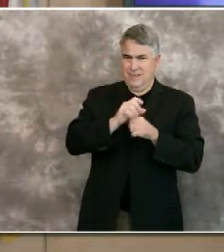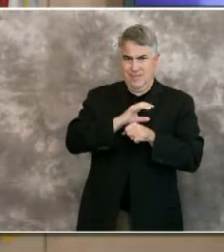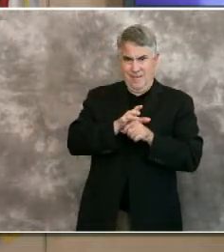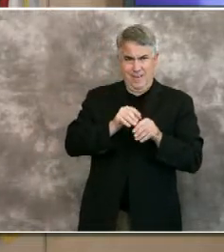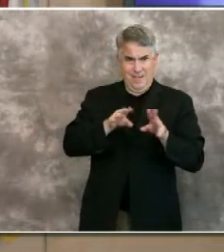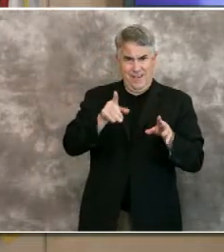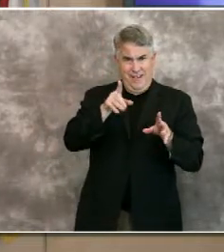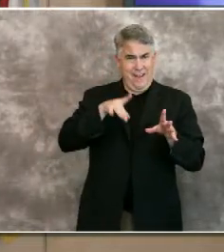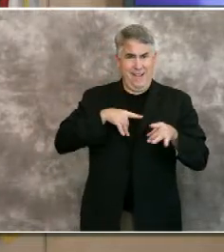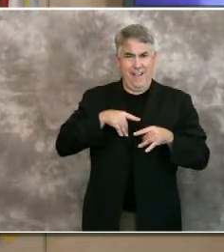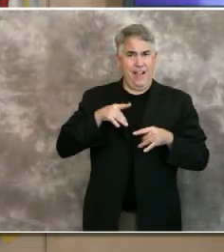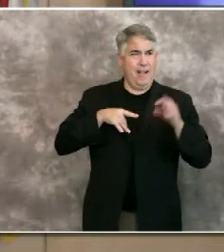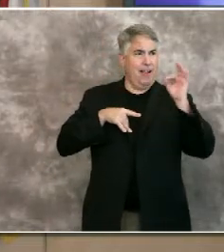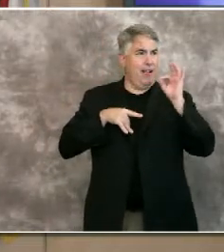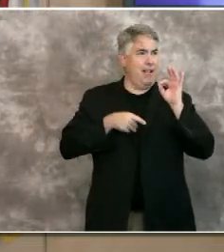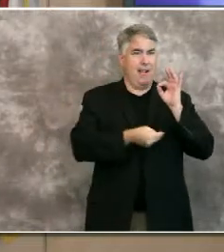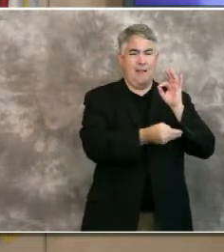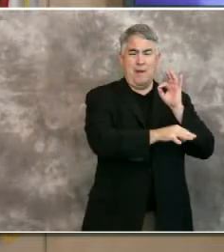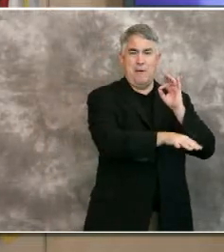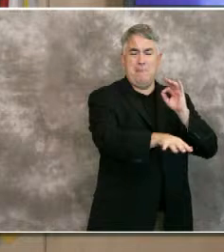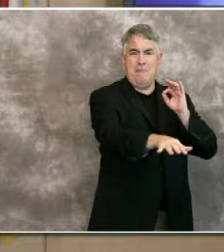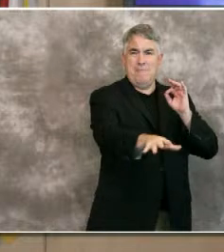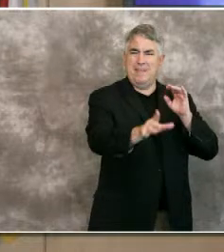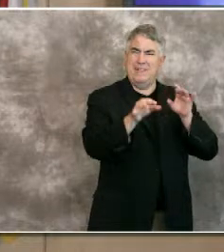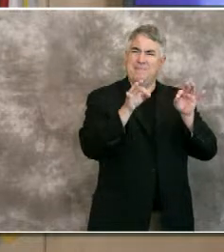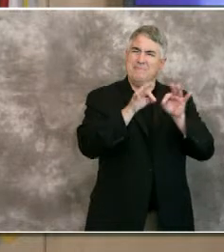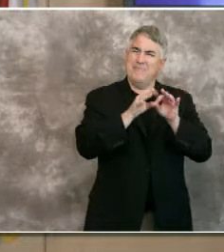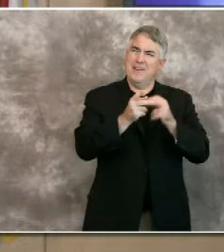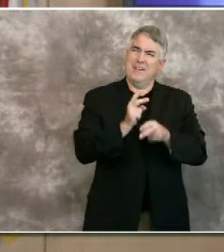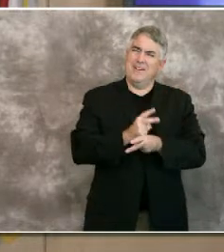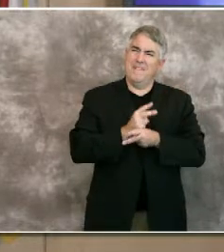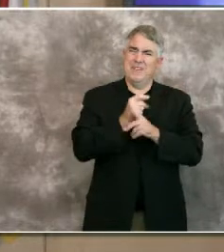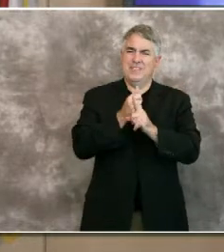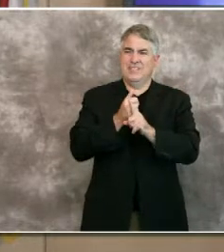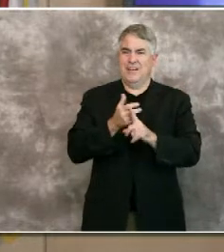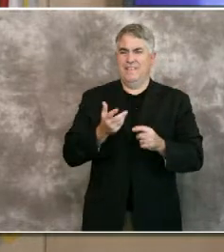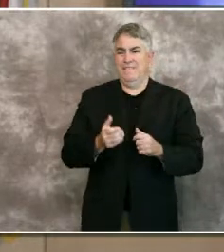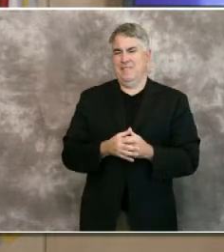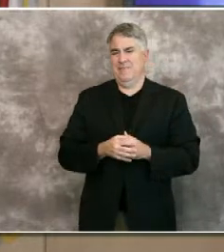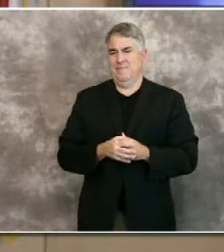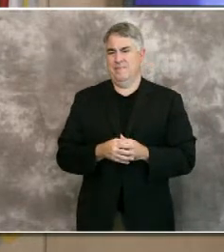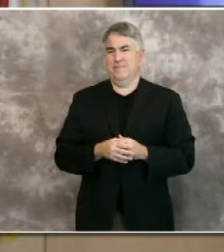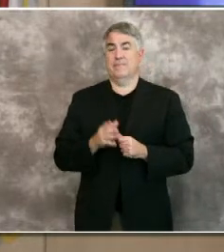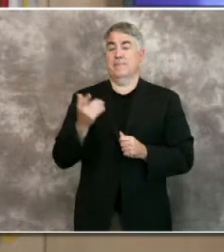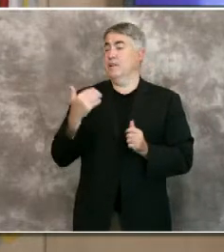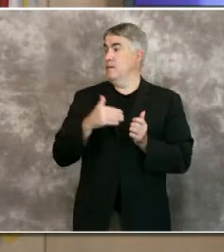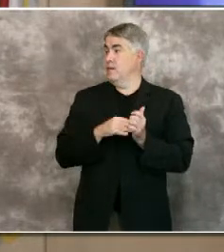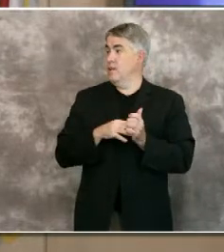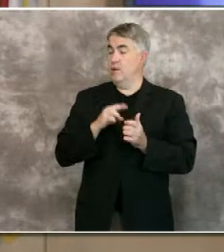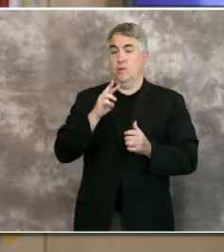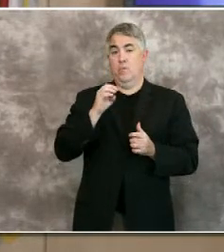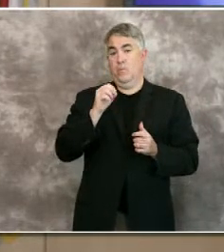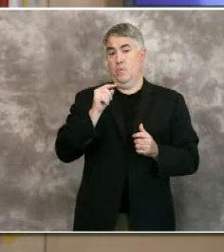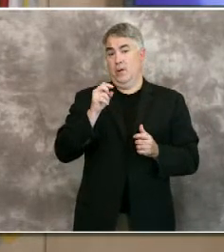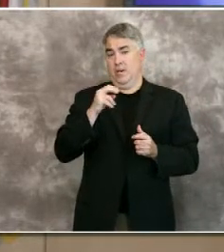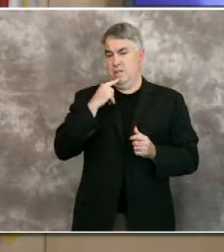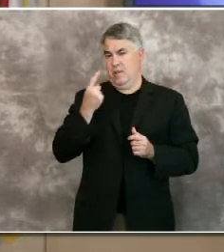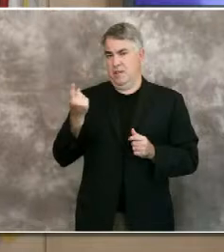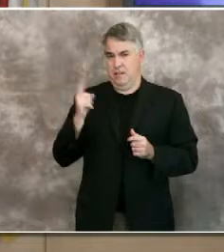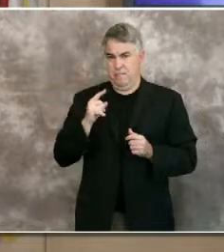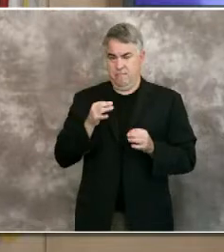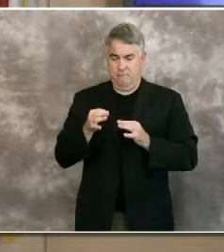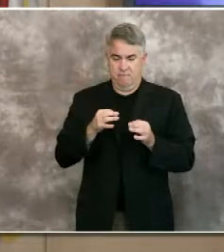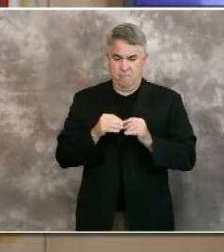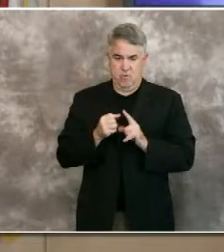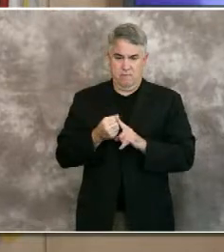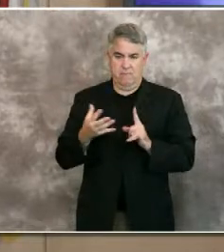governor's guidance. Next, we're going to hear from Dr. Wilma Wooten, who will go into more depth on the outbreaks, share with you a little bit more information about those, and